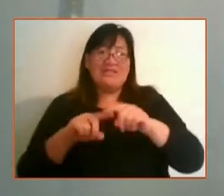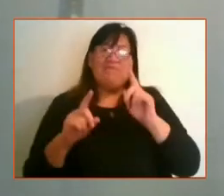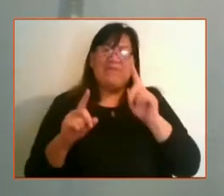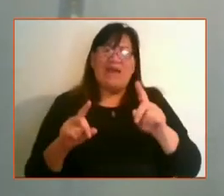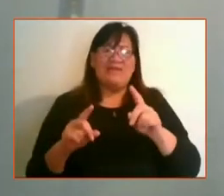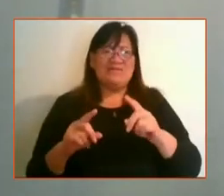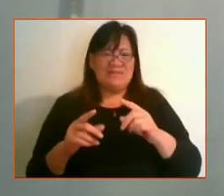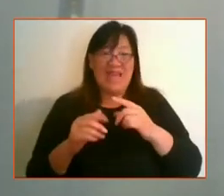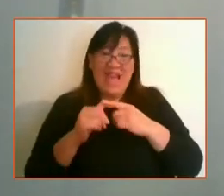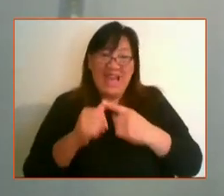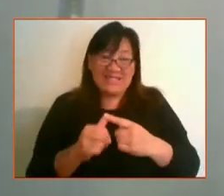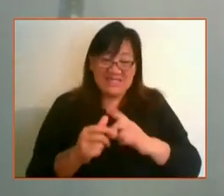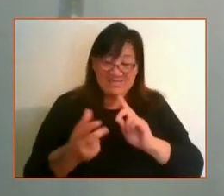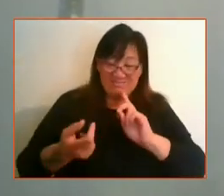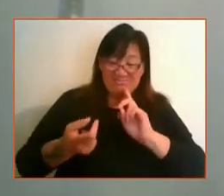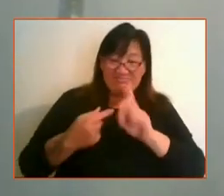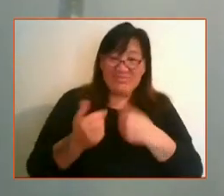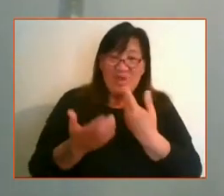on the table.